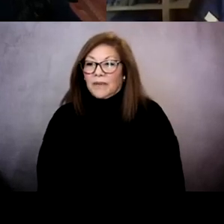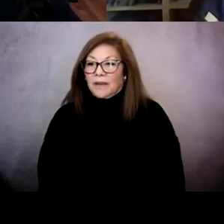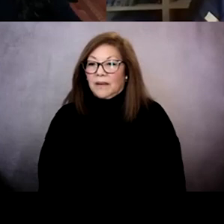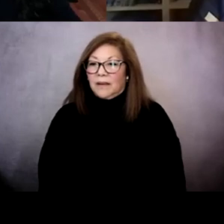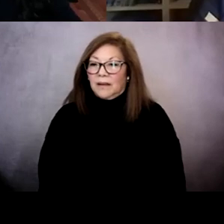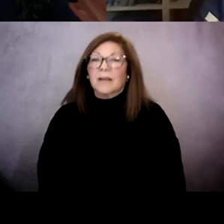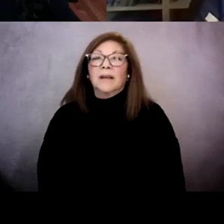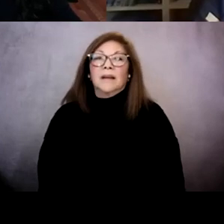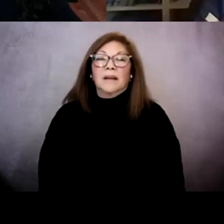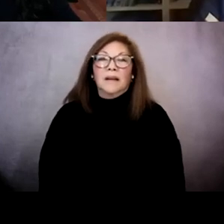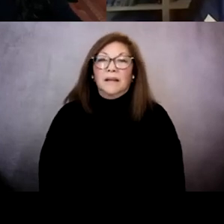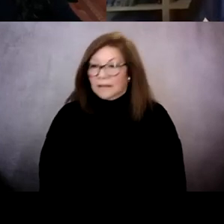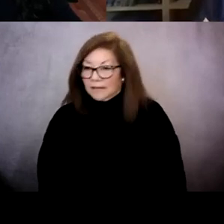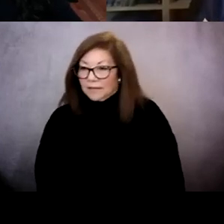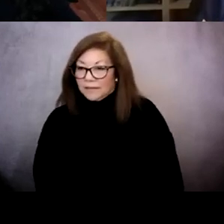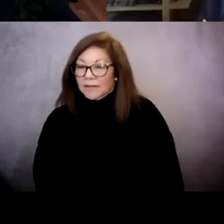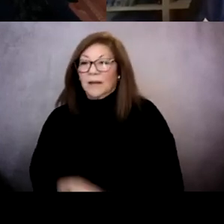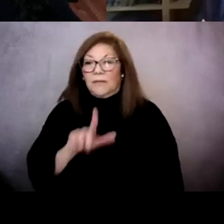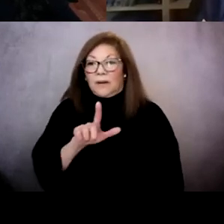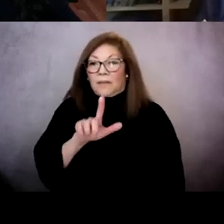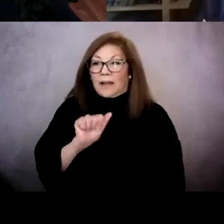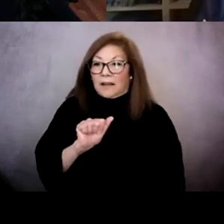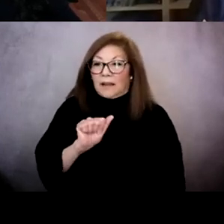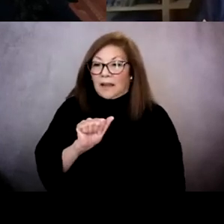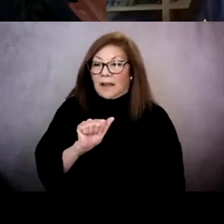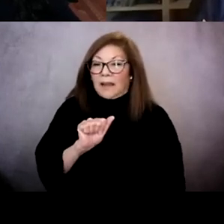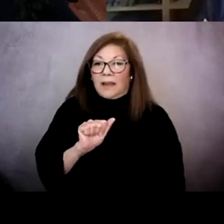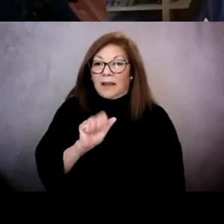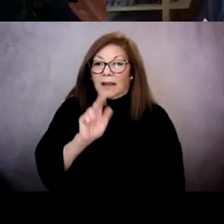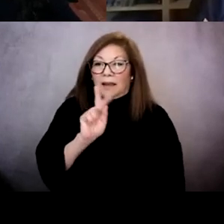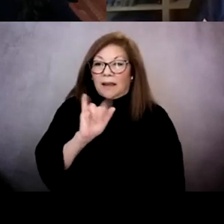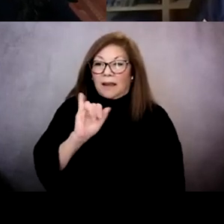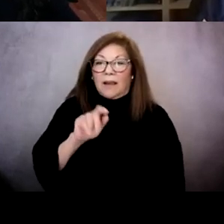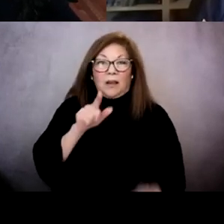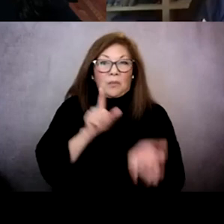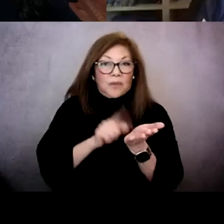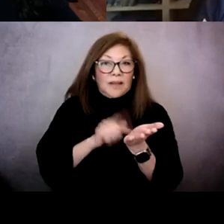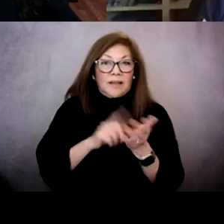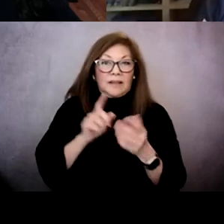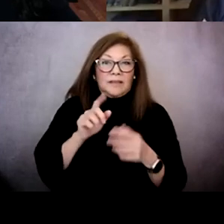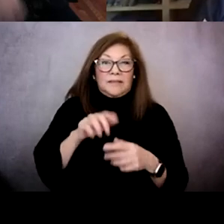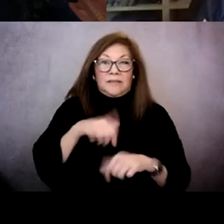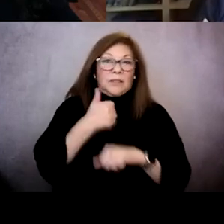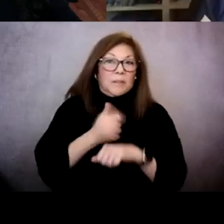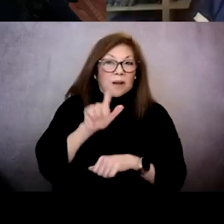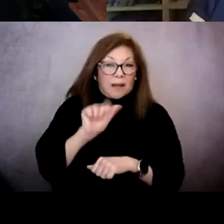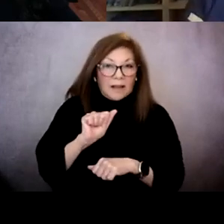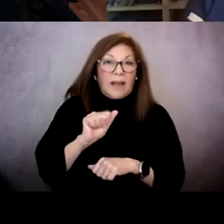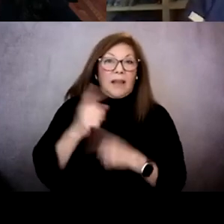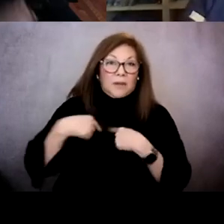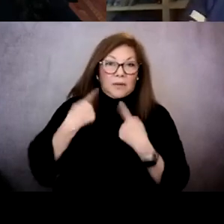Kaya Press out of Los Angeles. They've been around for a while. Yes, there's